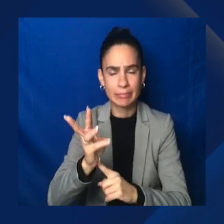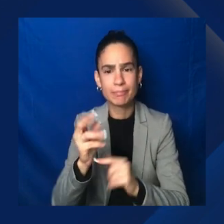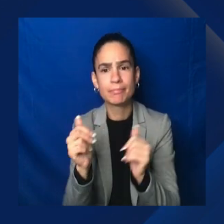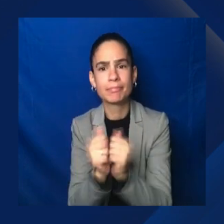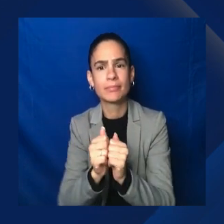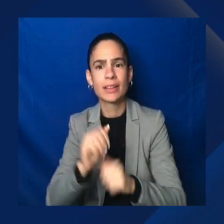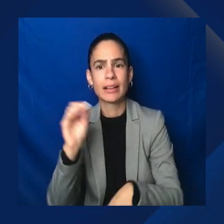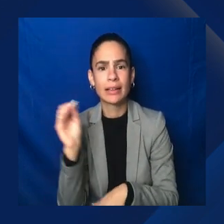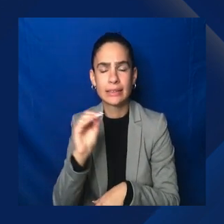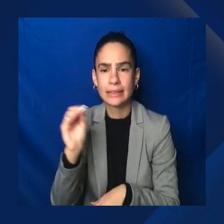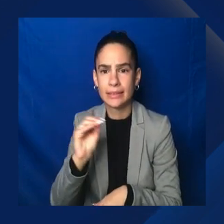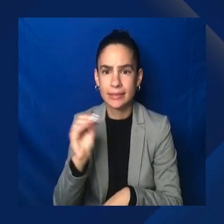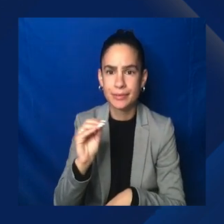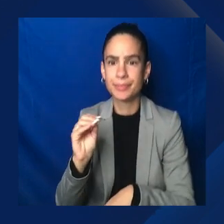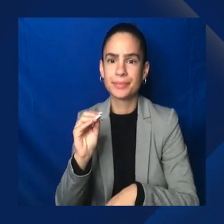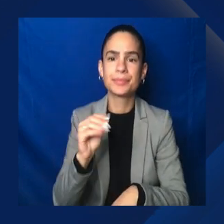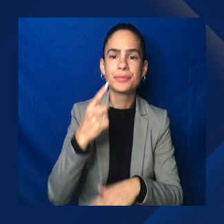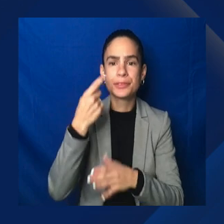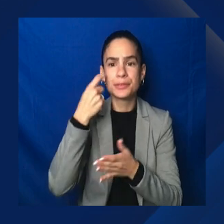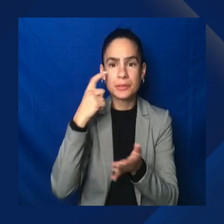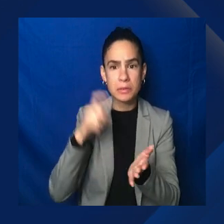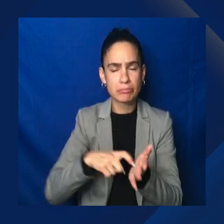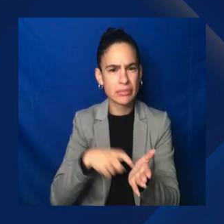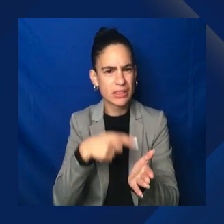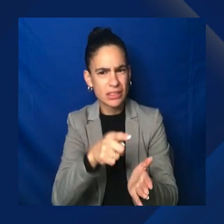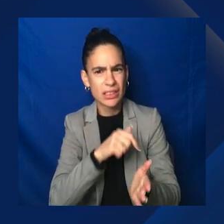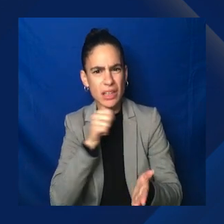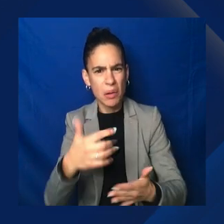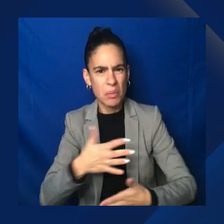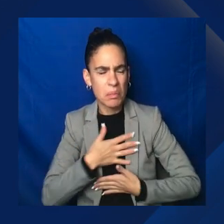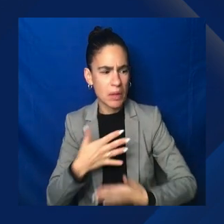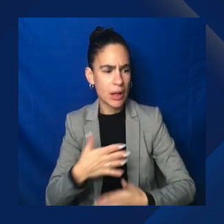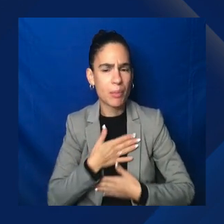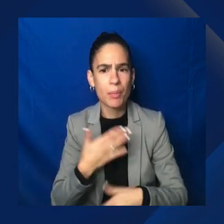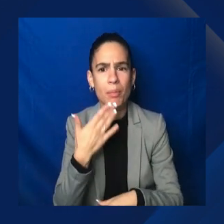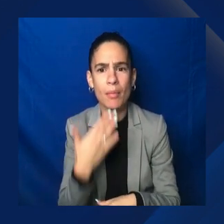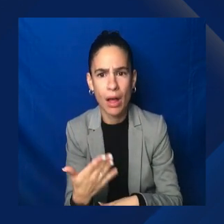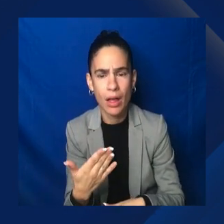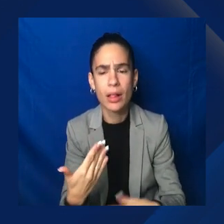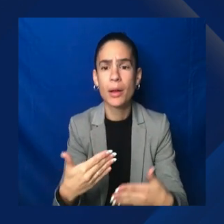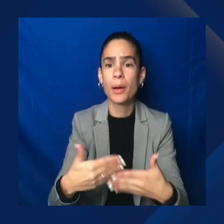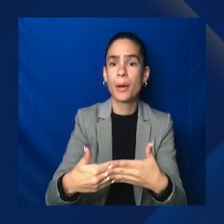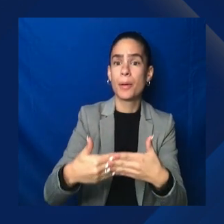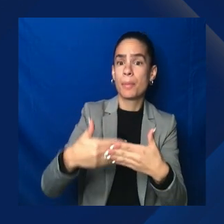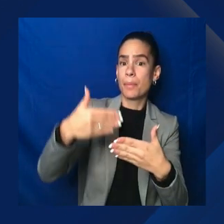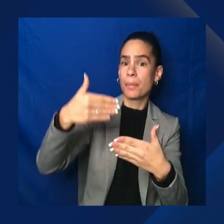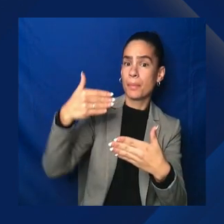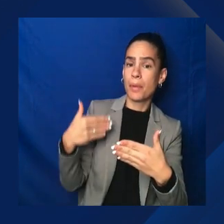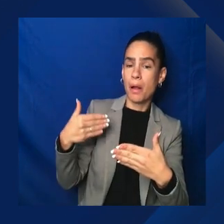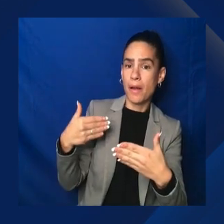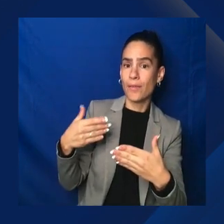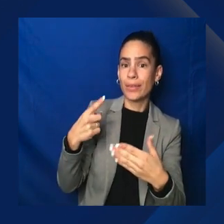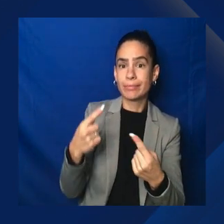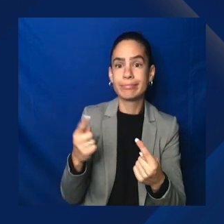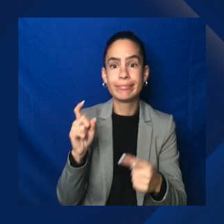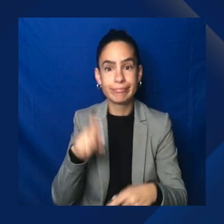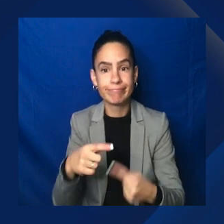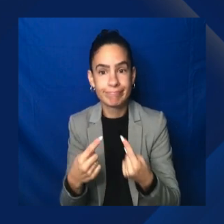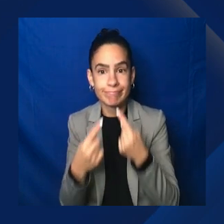wasn't breathing well, even before the equipment that she was hooked up to had detected that she wasn't breathing well.